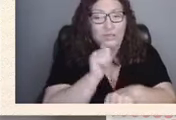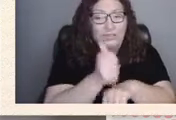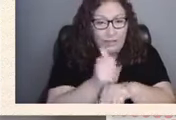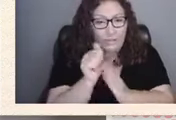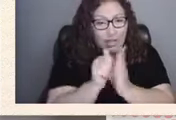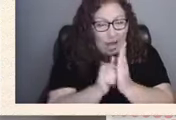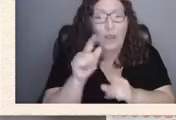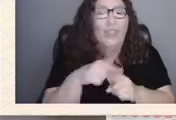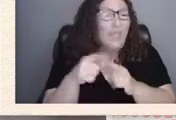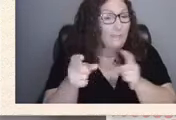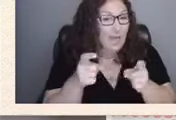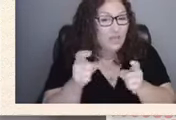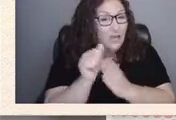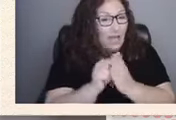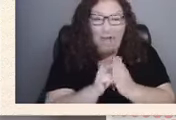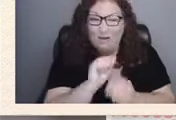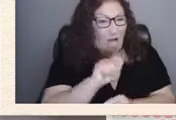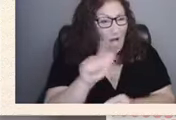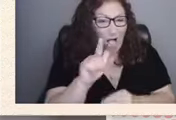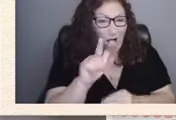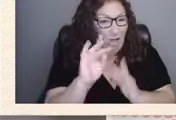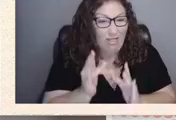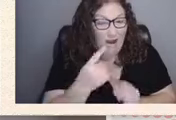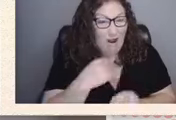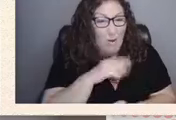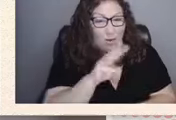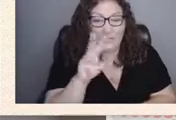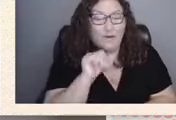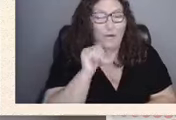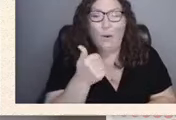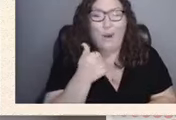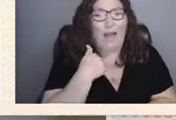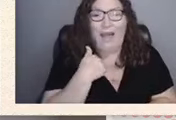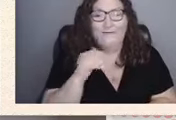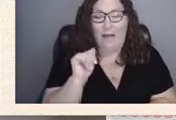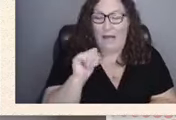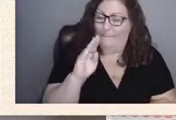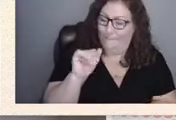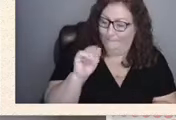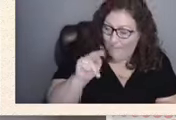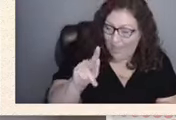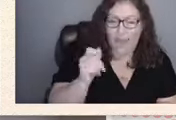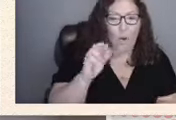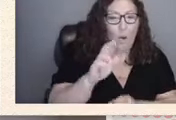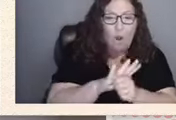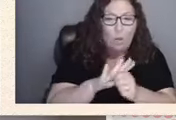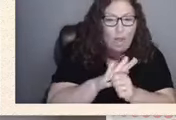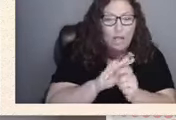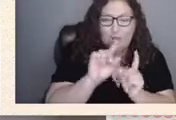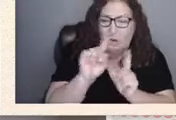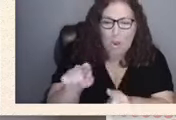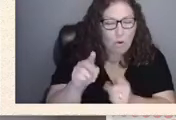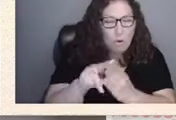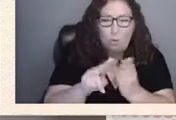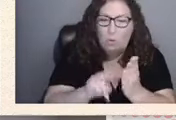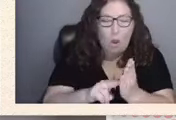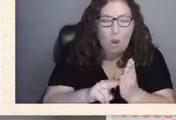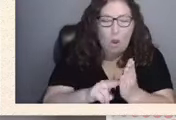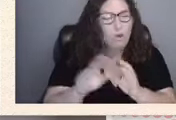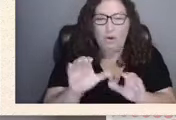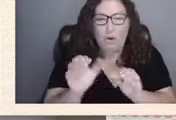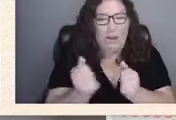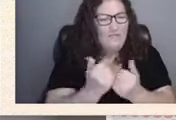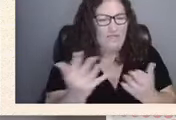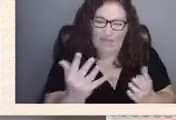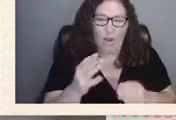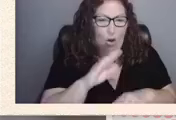the account. You could all do it online on our website. So we don't have a bank or a location you could go to enroll in this in person. It's